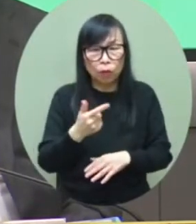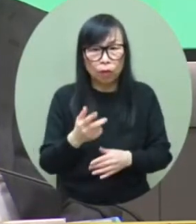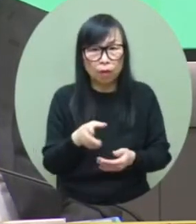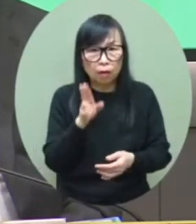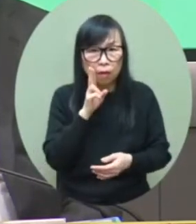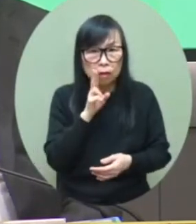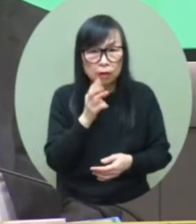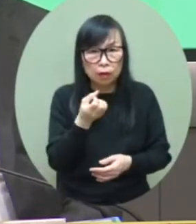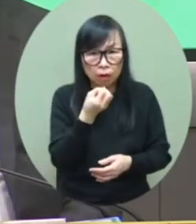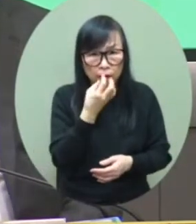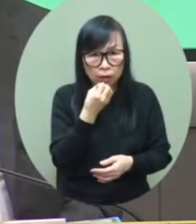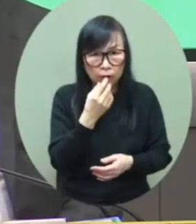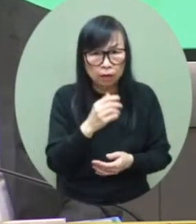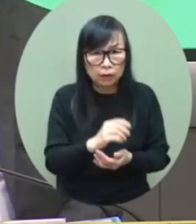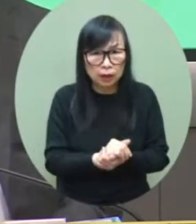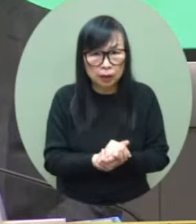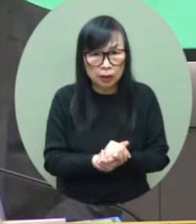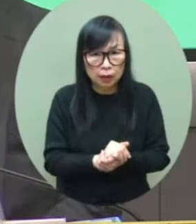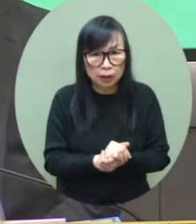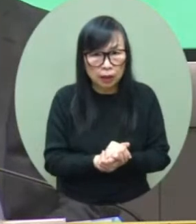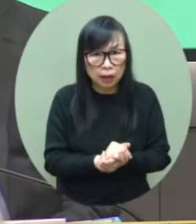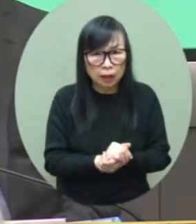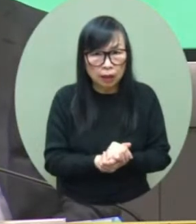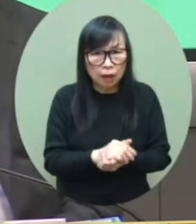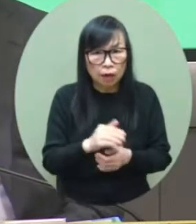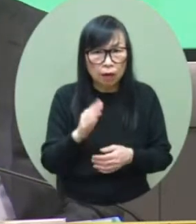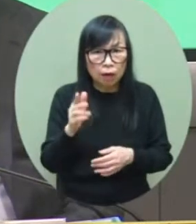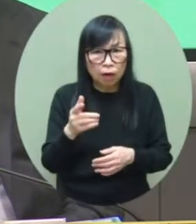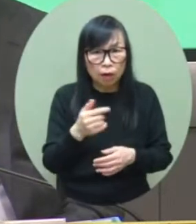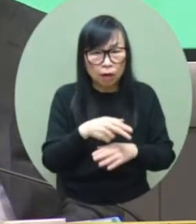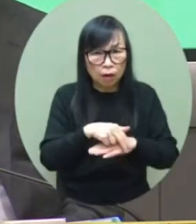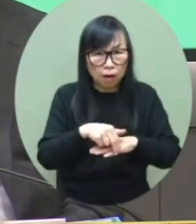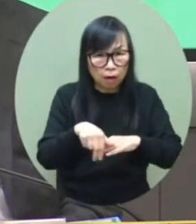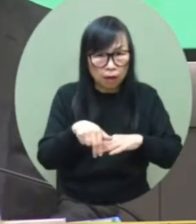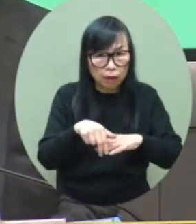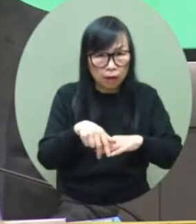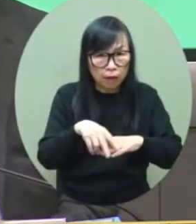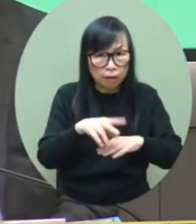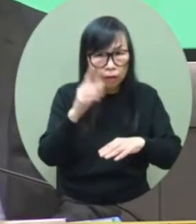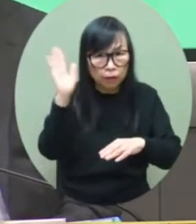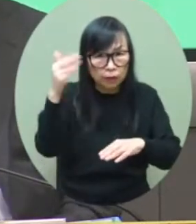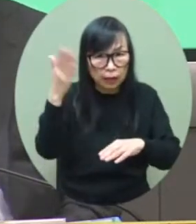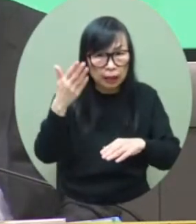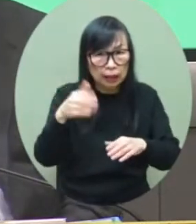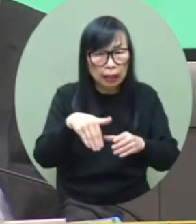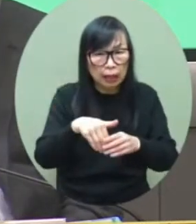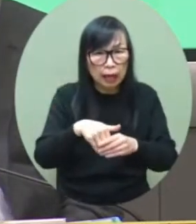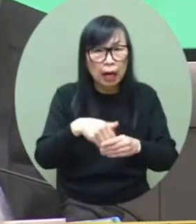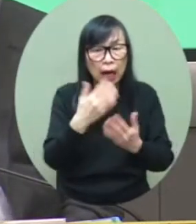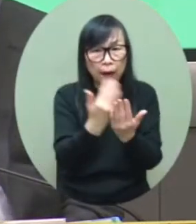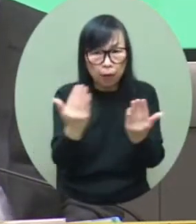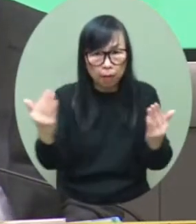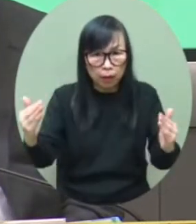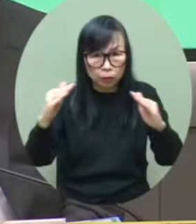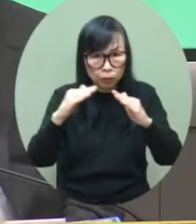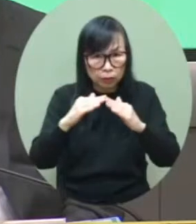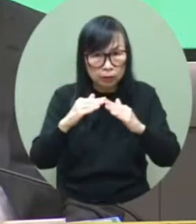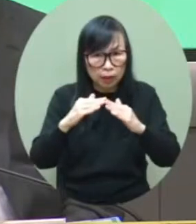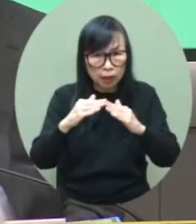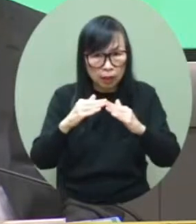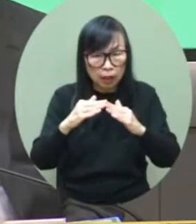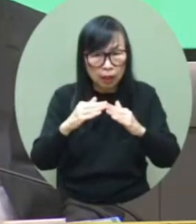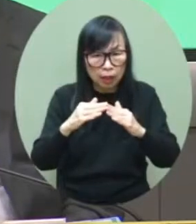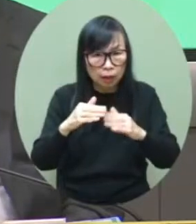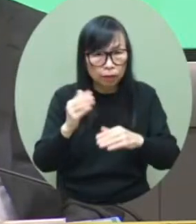overseas to Hong Kong. Hong Kong has many advantages. First of all, we have a very nice scenic spots and tourist